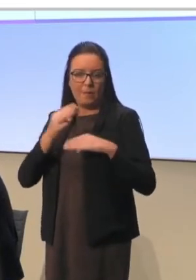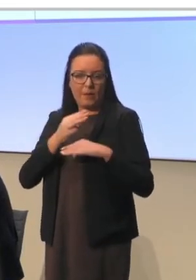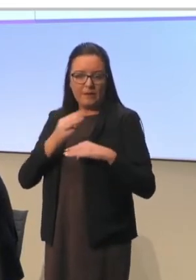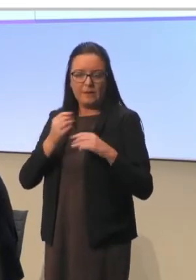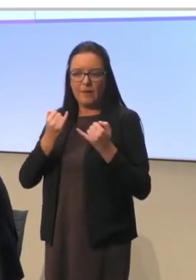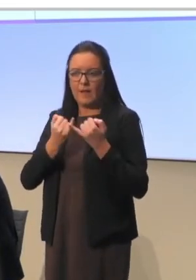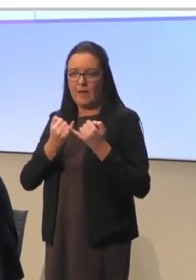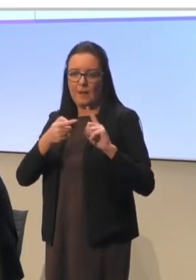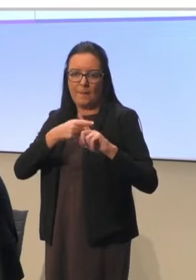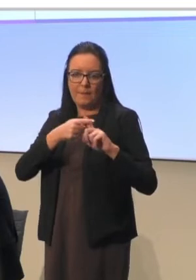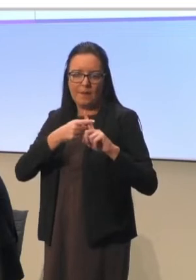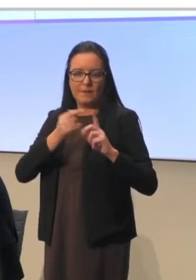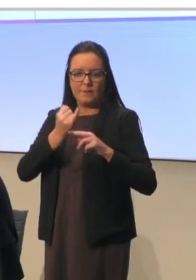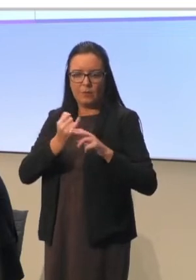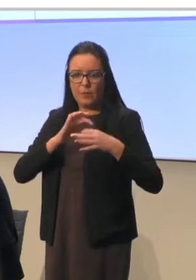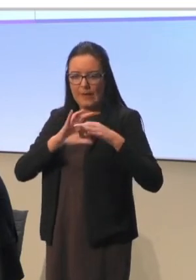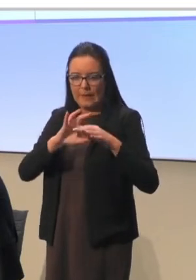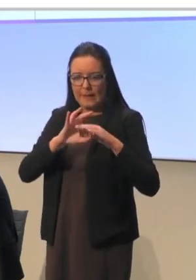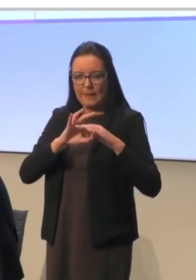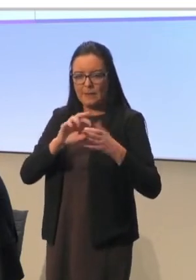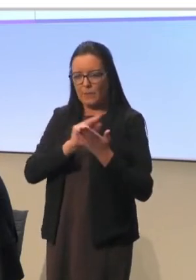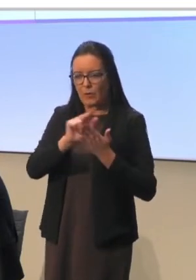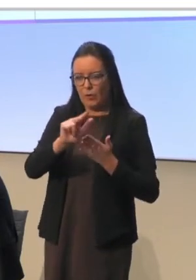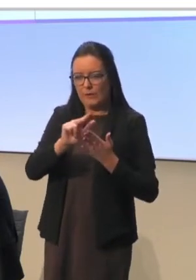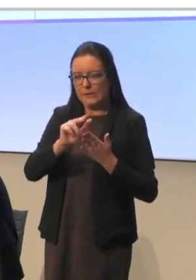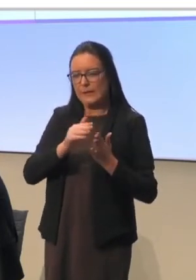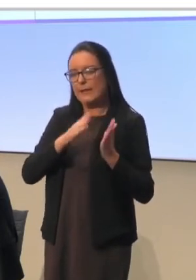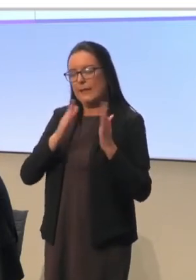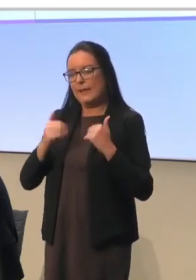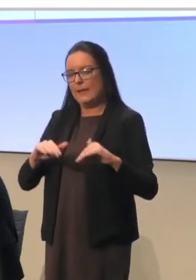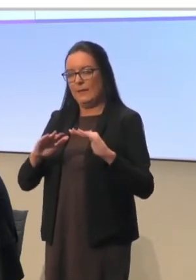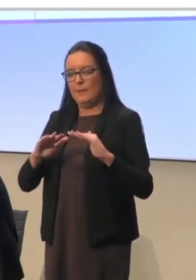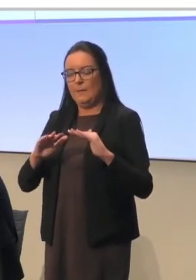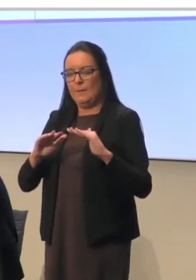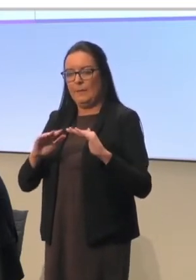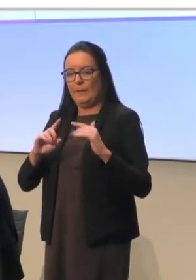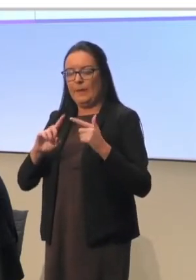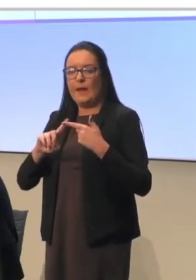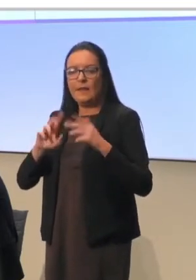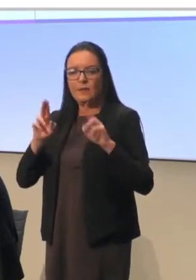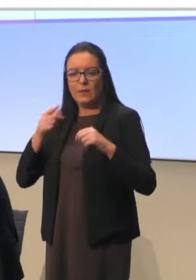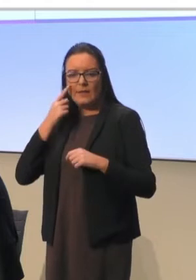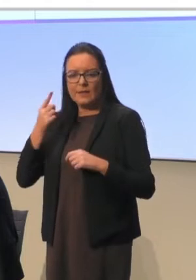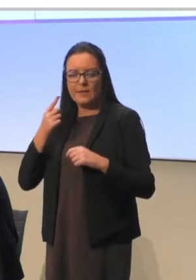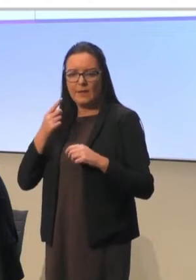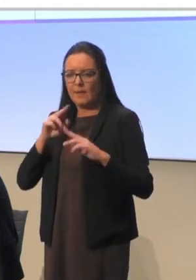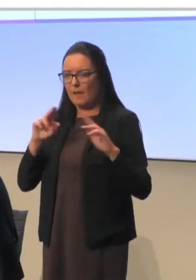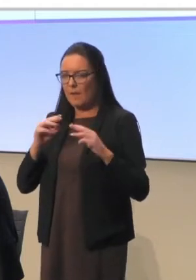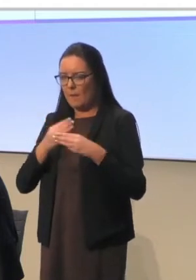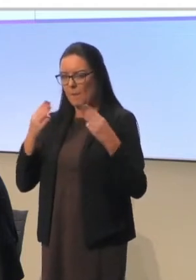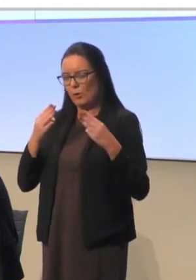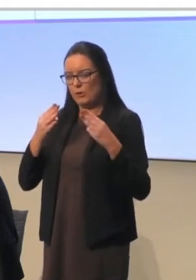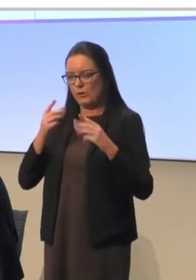school engagement at 13 linked with a higher rate. And you can see there's not much of a gender